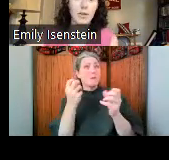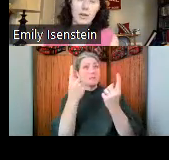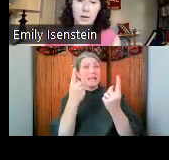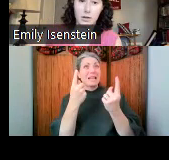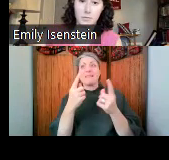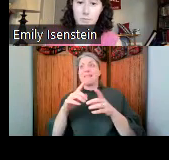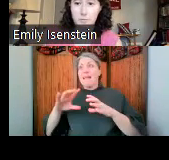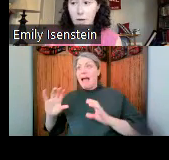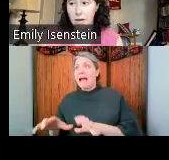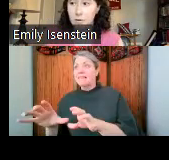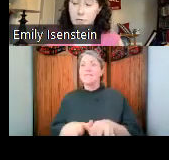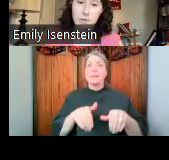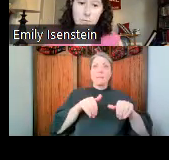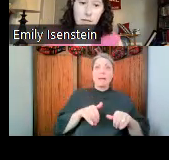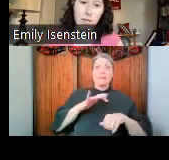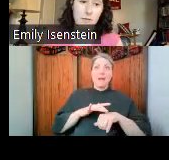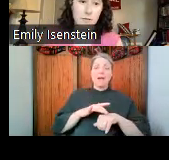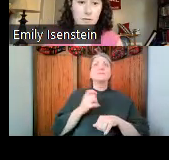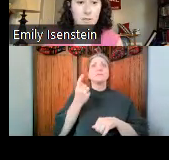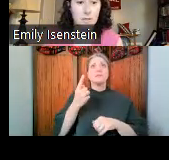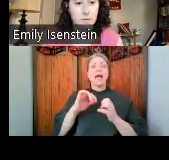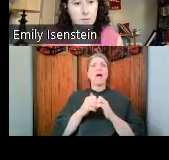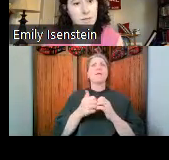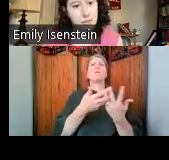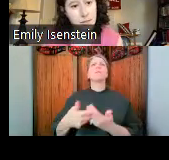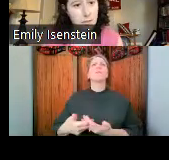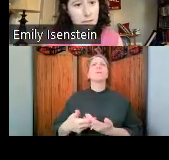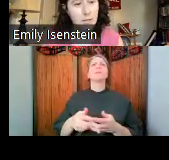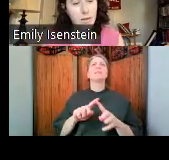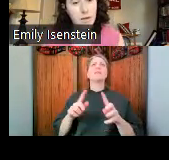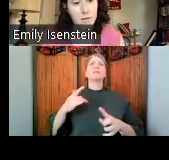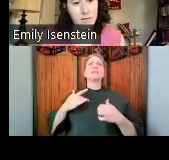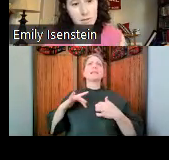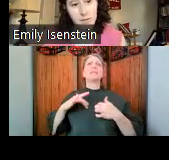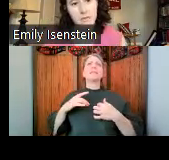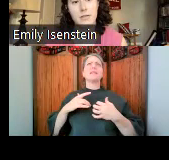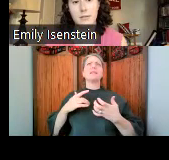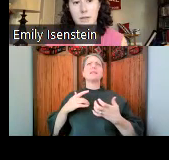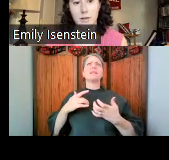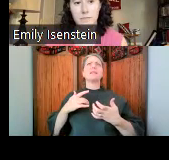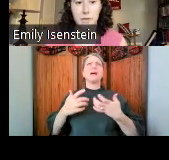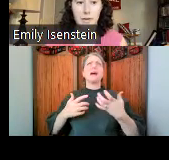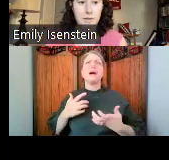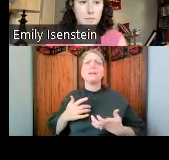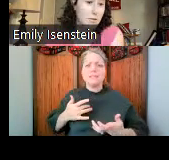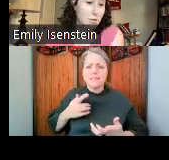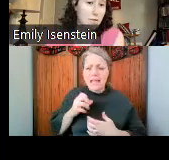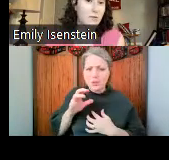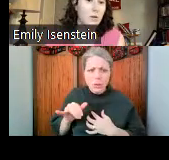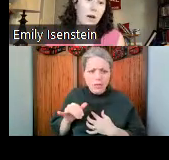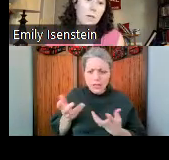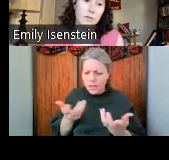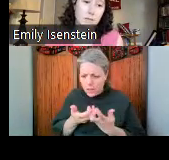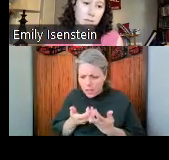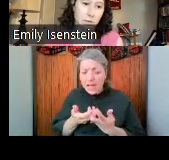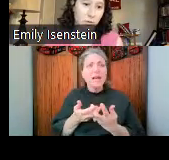touch and how those can play into different sensory sensitivities, that this can lead to the design of better adaptations